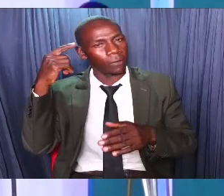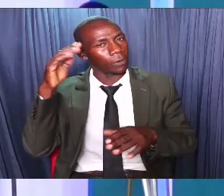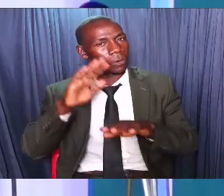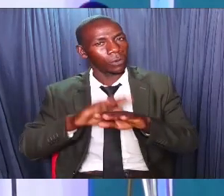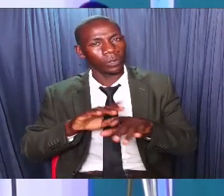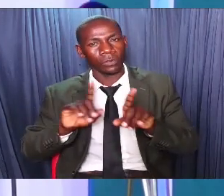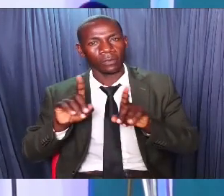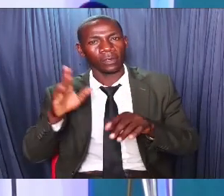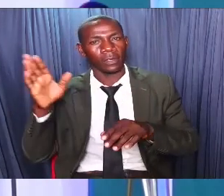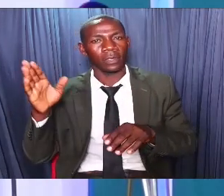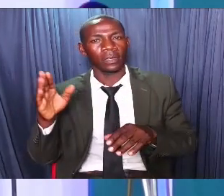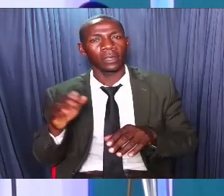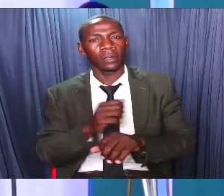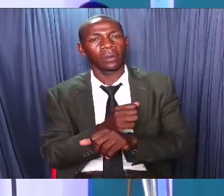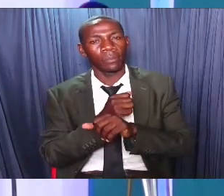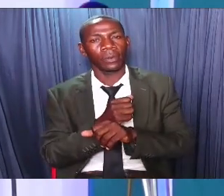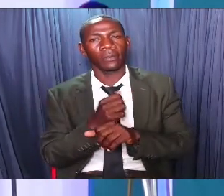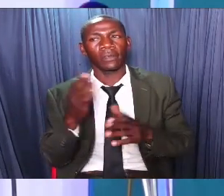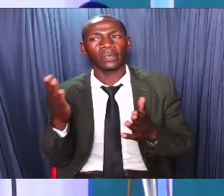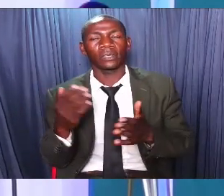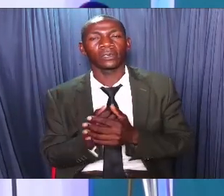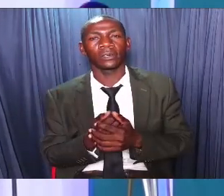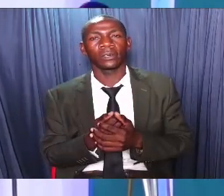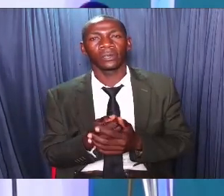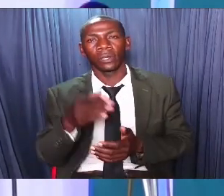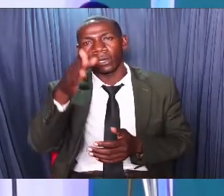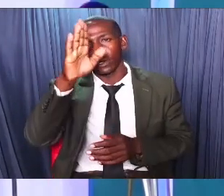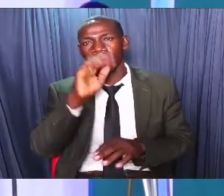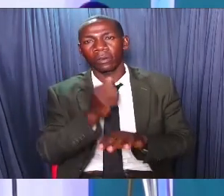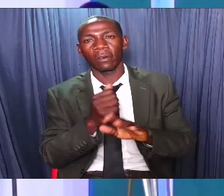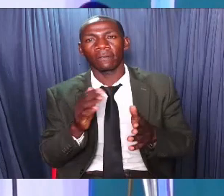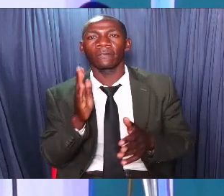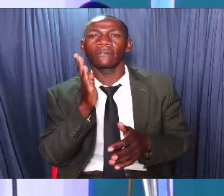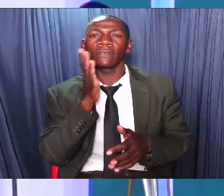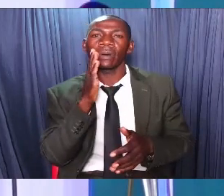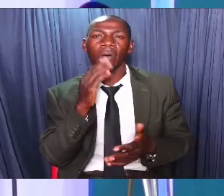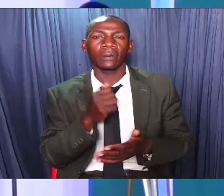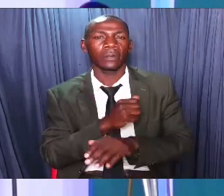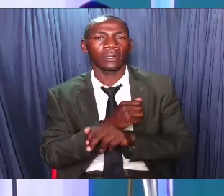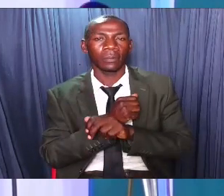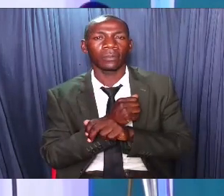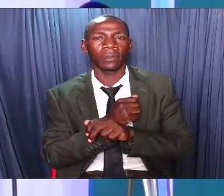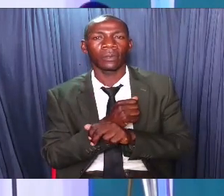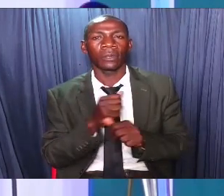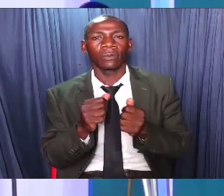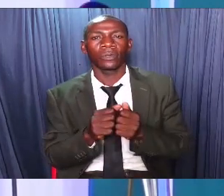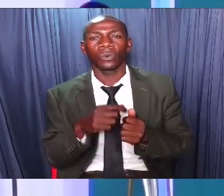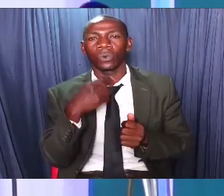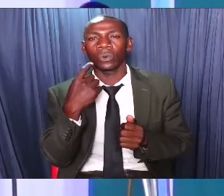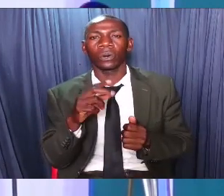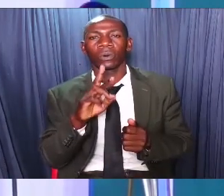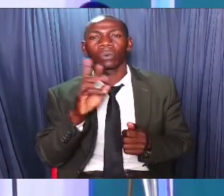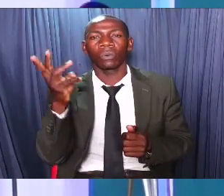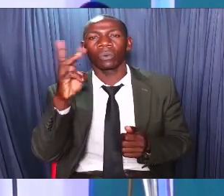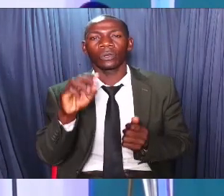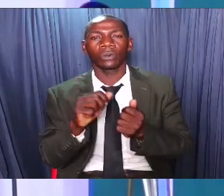grateful for the good journey. Kwa kulindwa. And being secured. Mungu amwanzilisha alimlinda. God of the founder secured her. Pamoja na wale walioko pamoja nao.